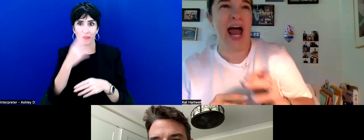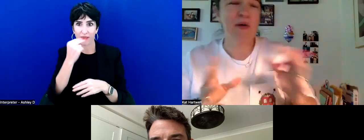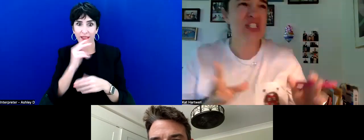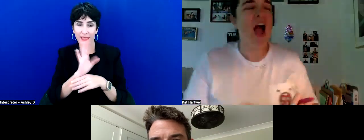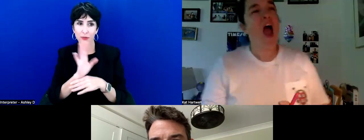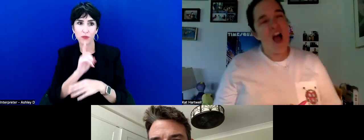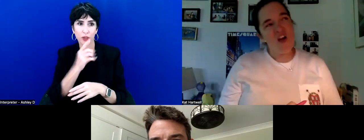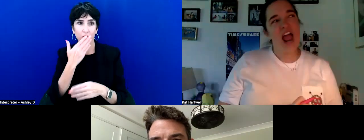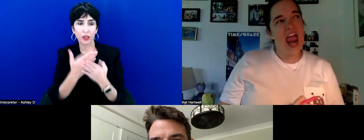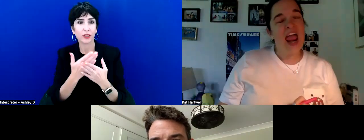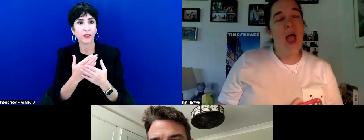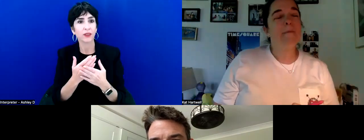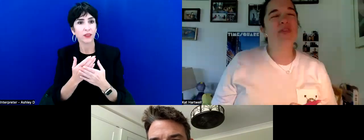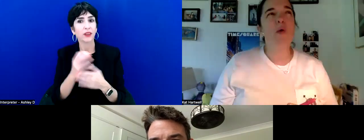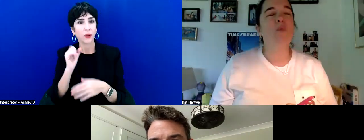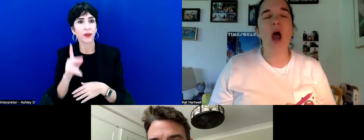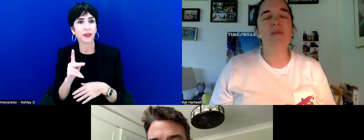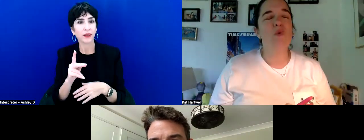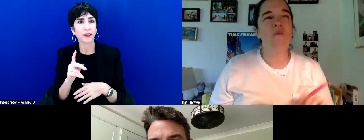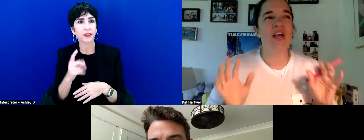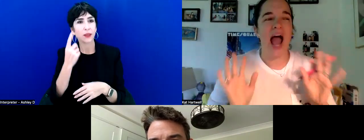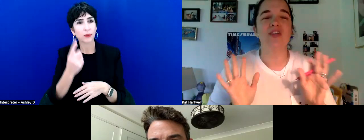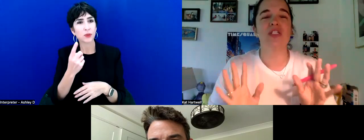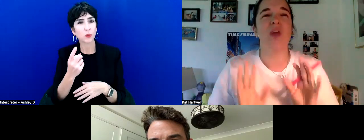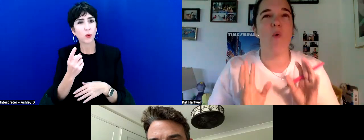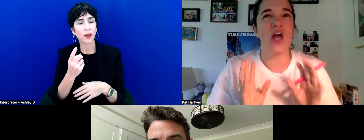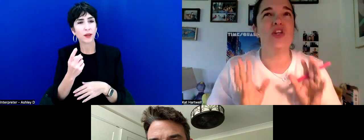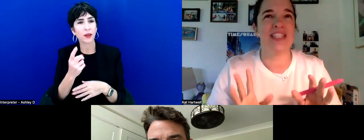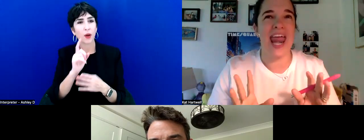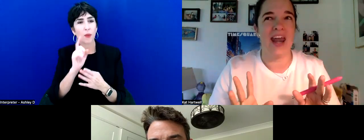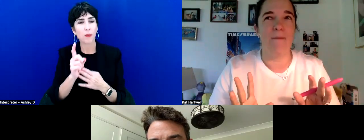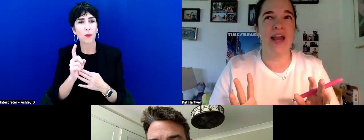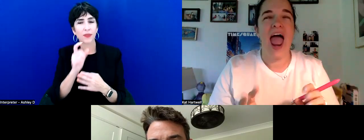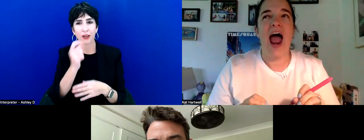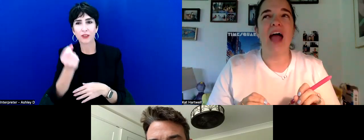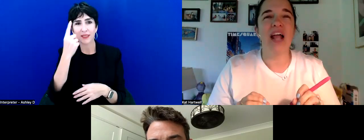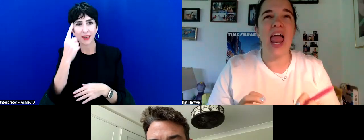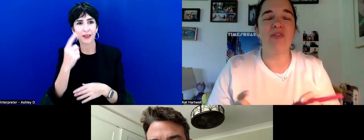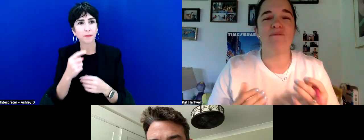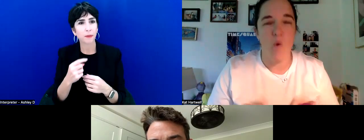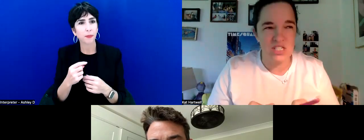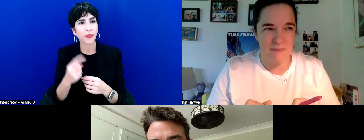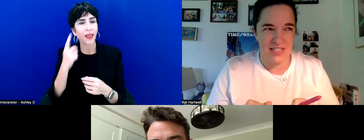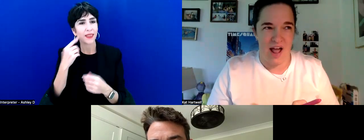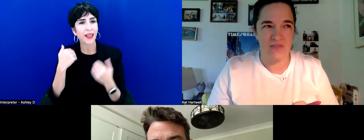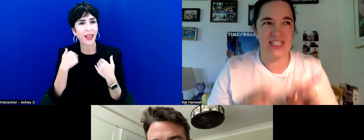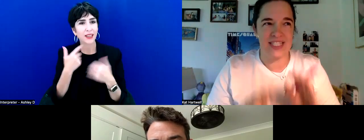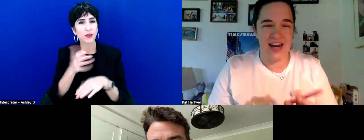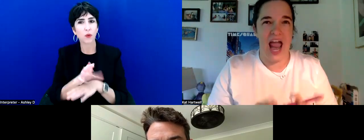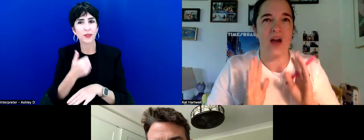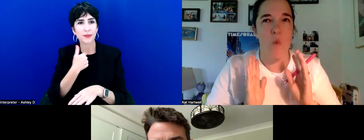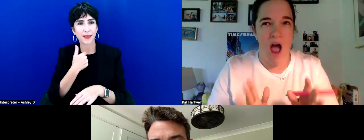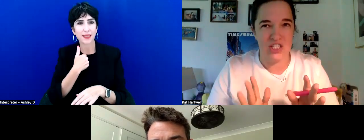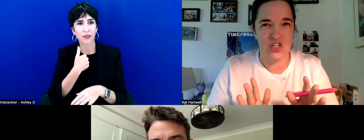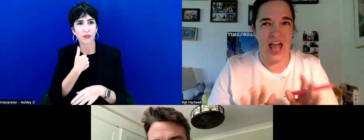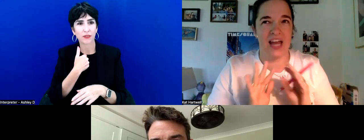good. I was like, okay. But there was one movie that I just don't understand. I mean, I think I had to force myself